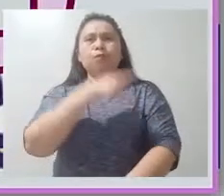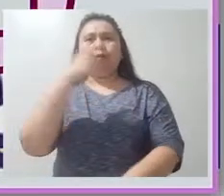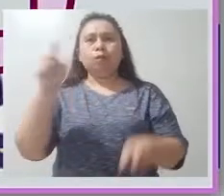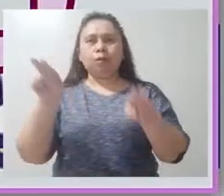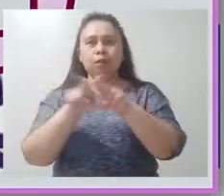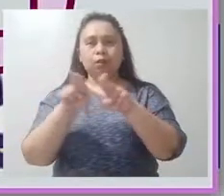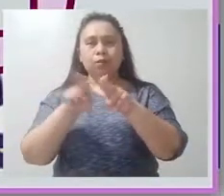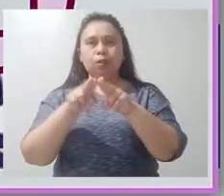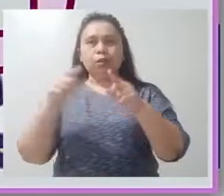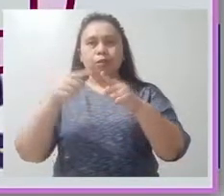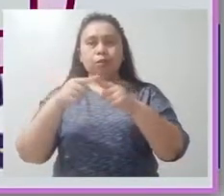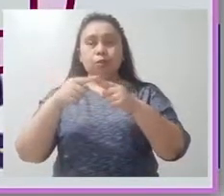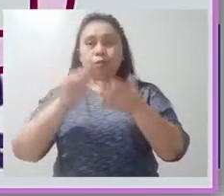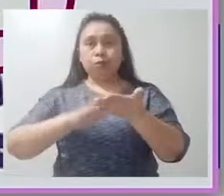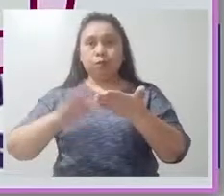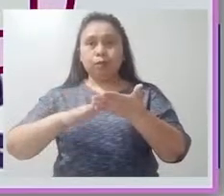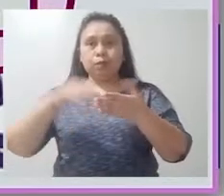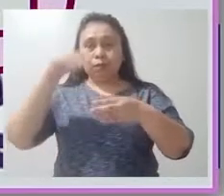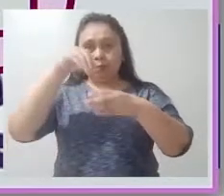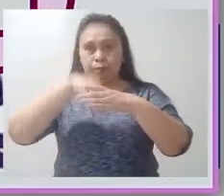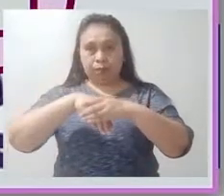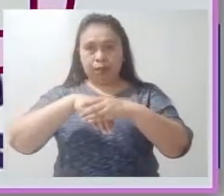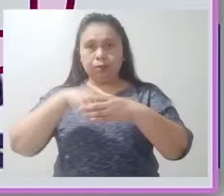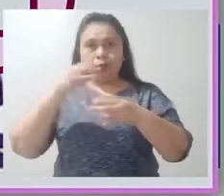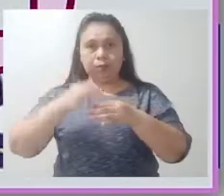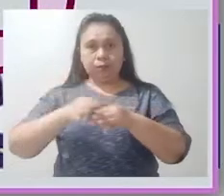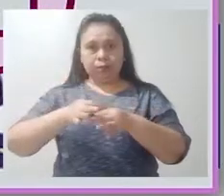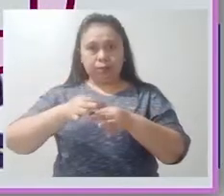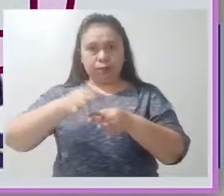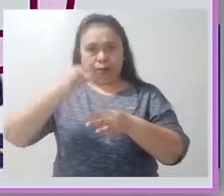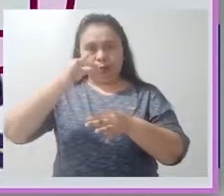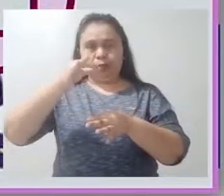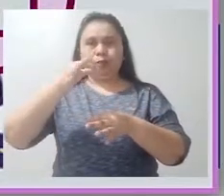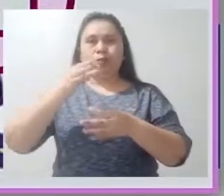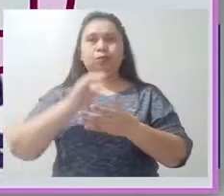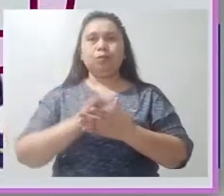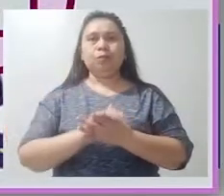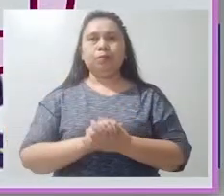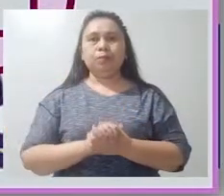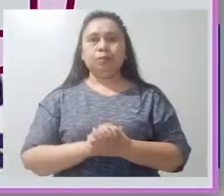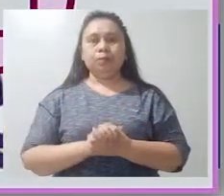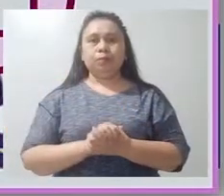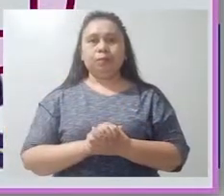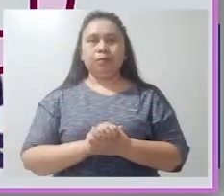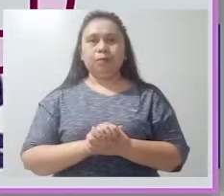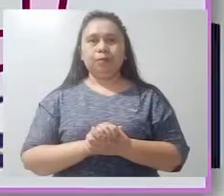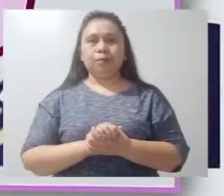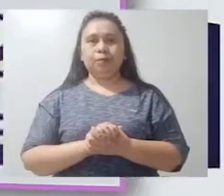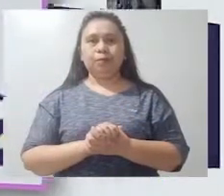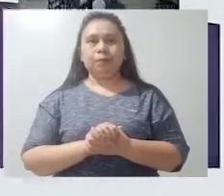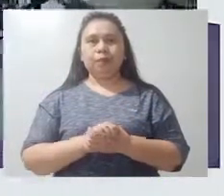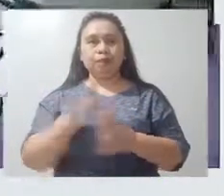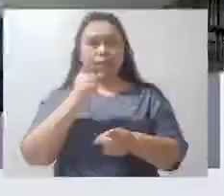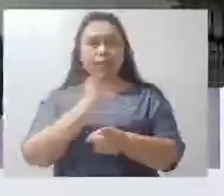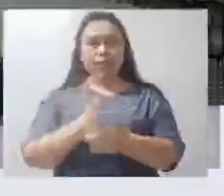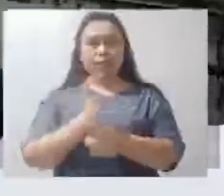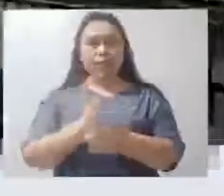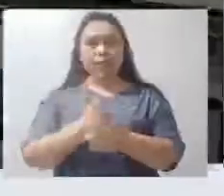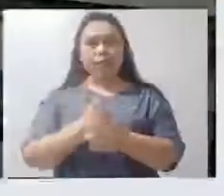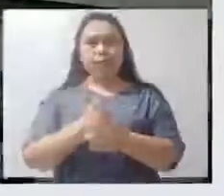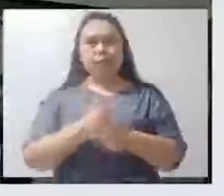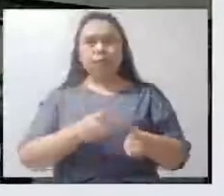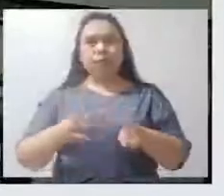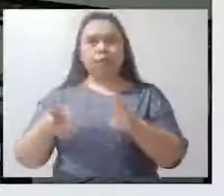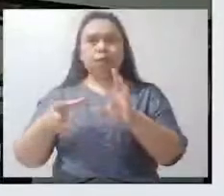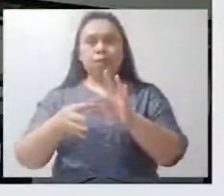narrow to clean the inside of glassware, in particular, test tubes. This is the proper way